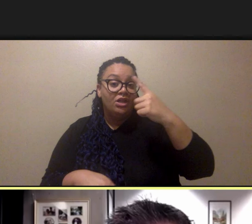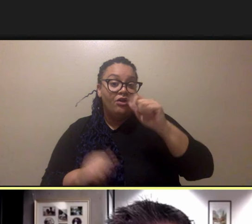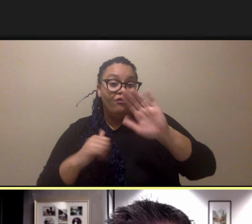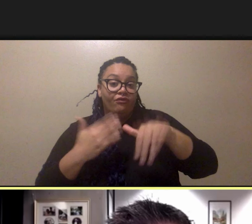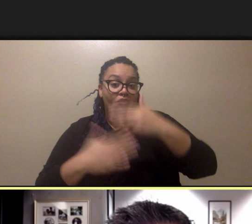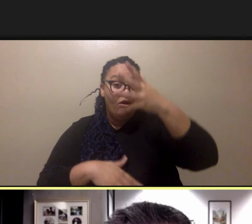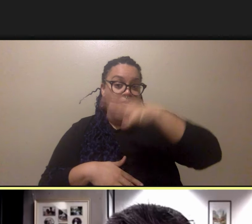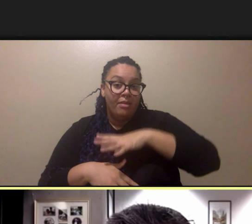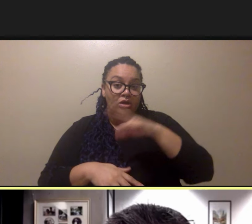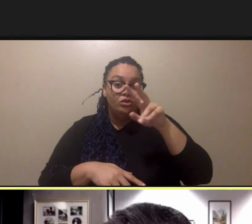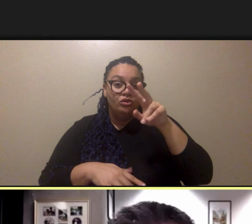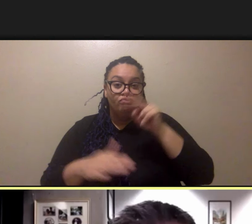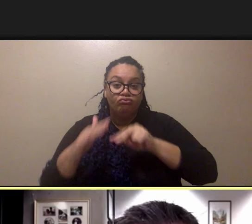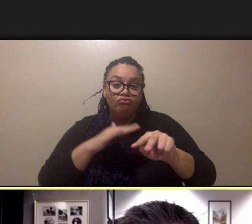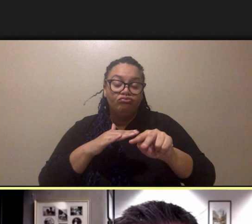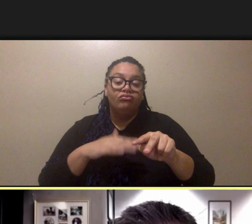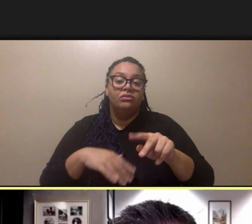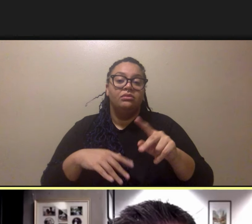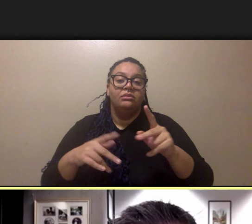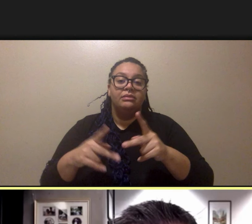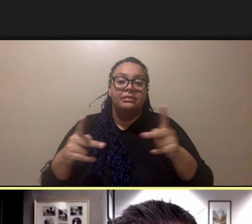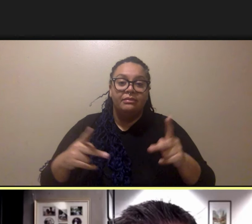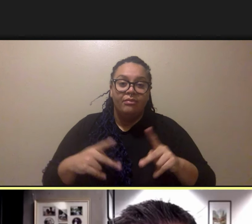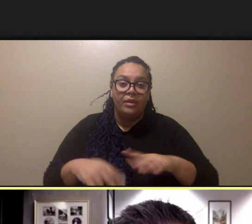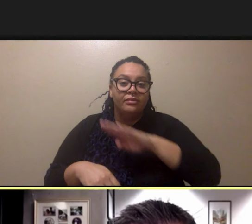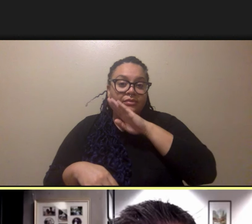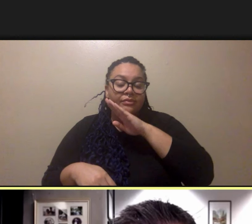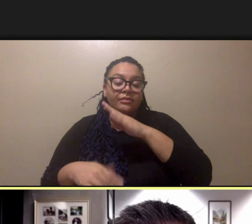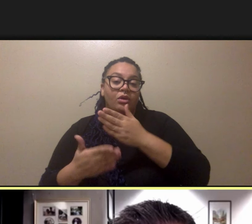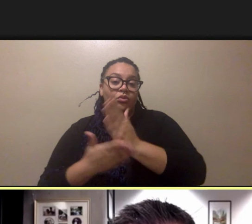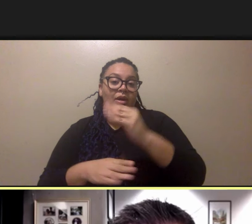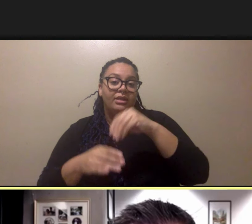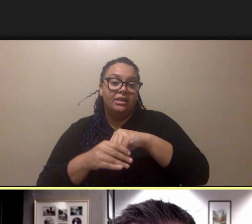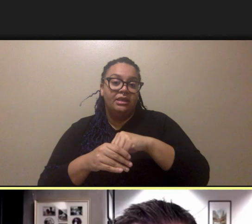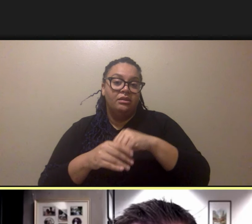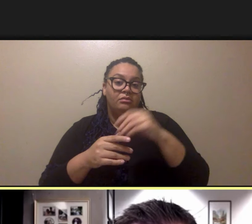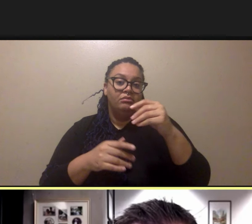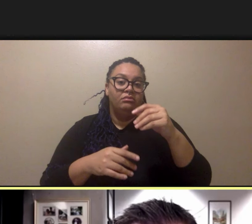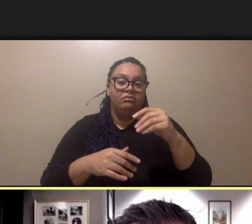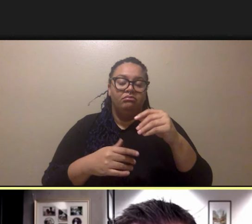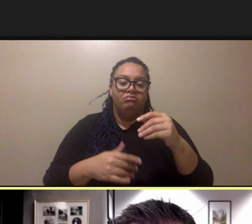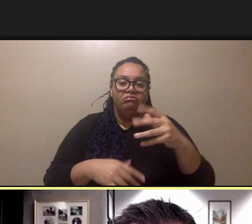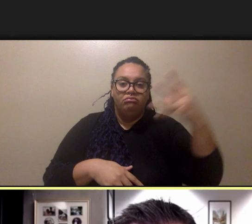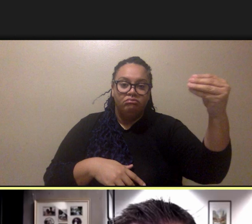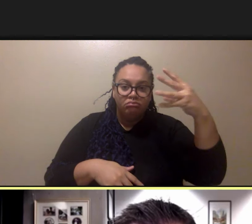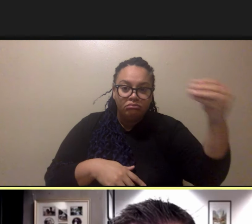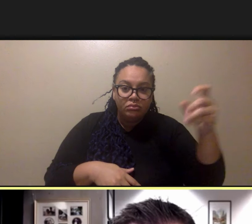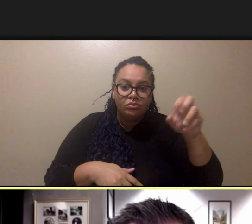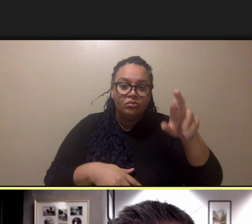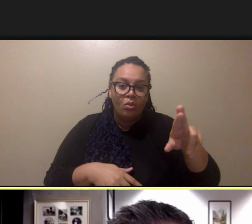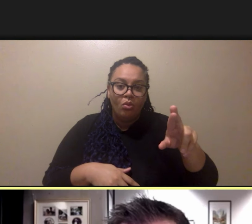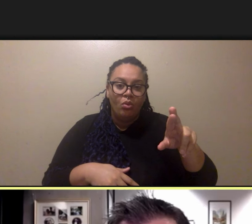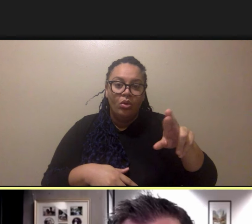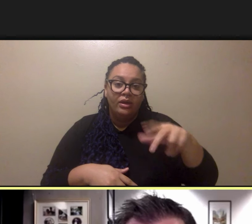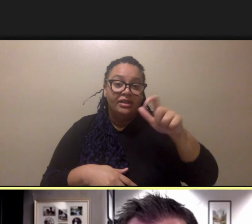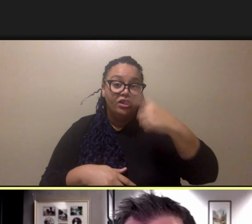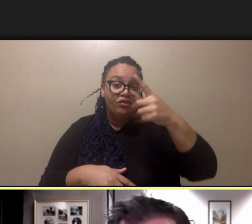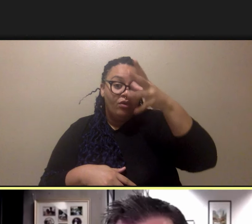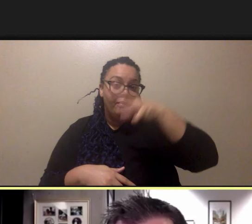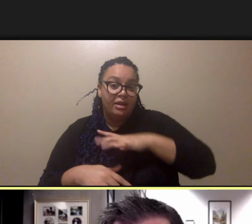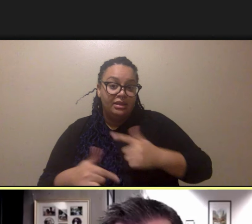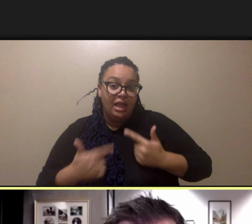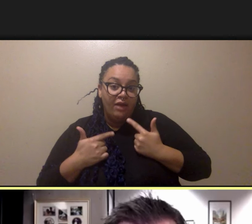right to govern their own bodies, air, water, motion, and ways to go from place to place, and all these things without which a man cannot live. In other words,